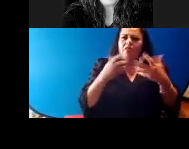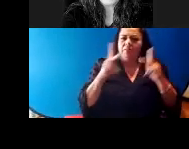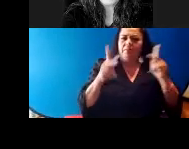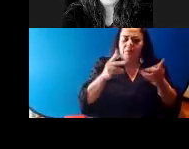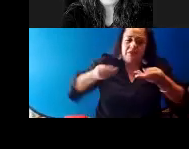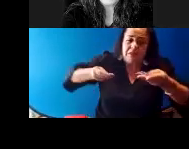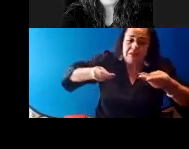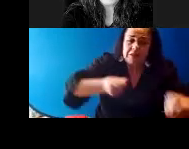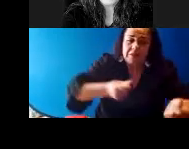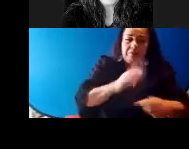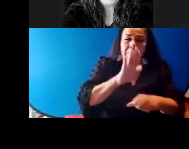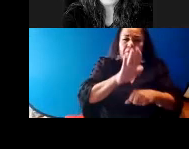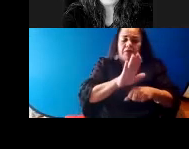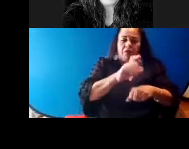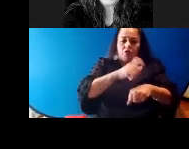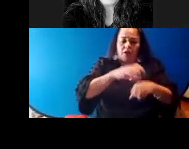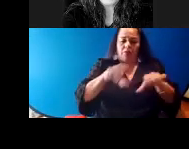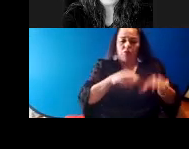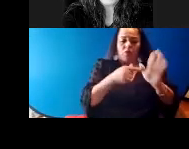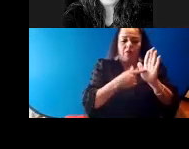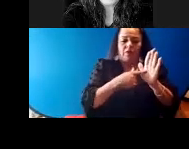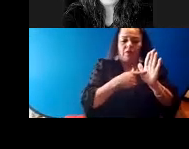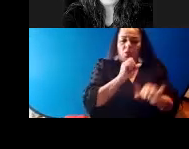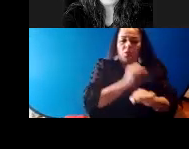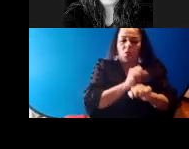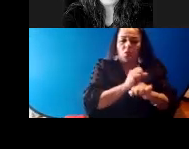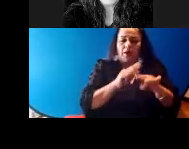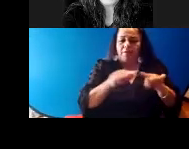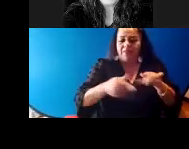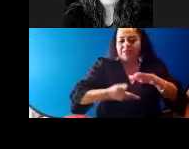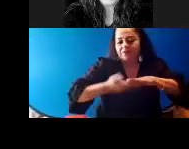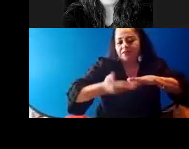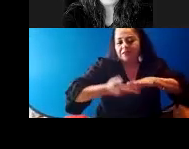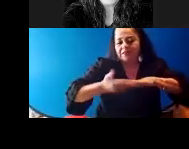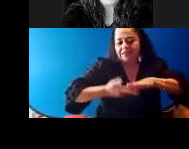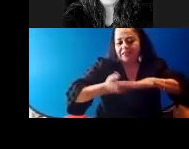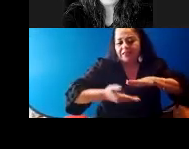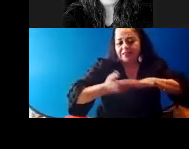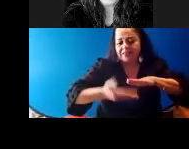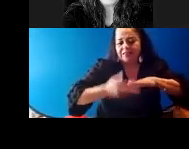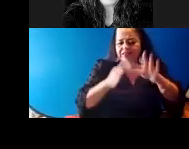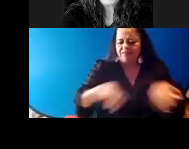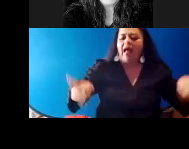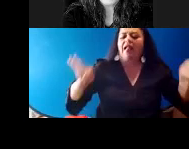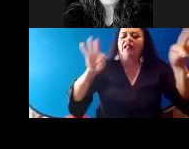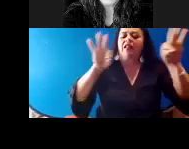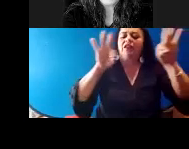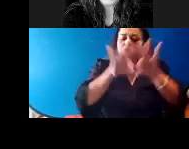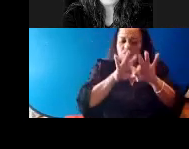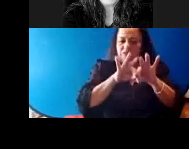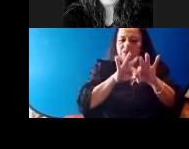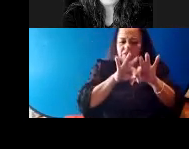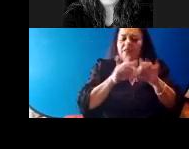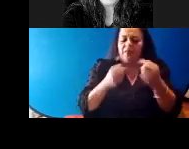the well-being framework, is it's facilitating a values-driven process, right? We're basing our work in values. The data